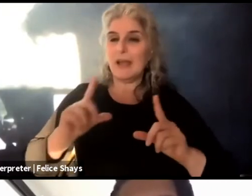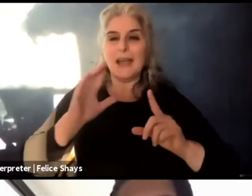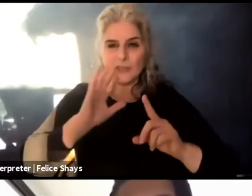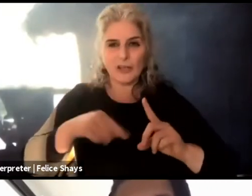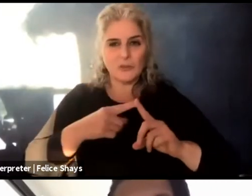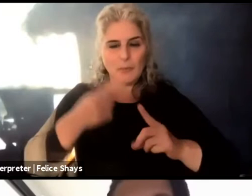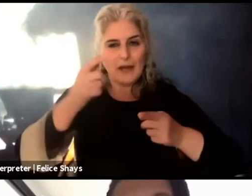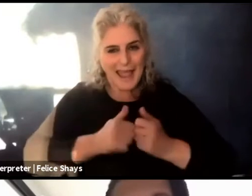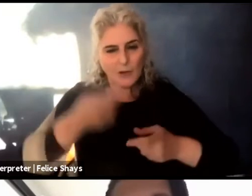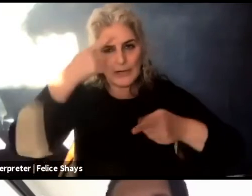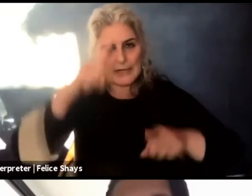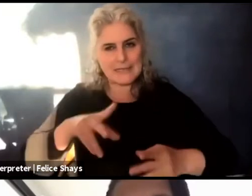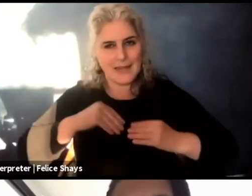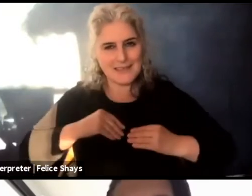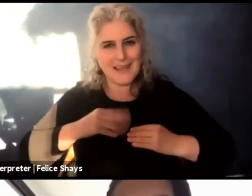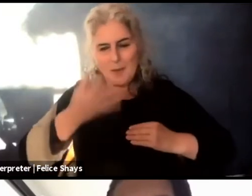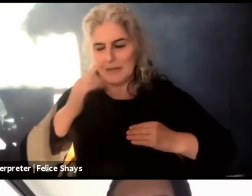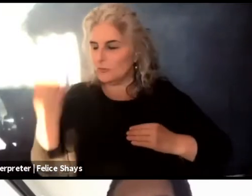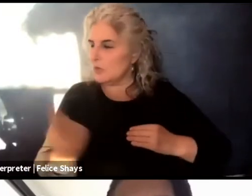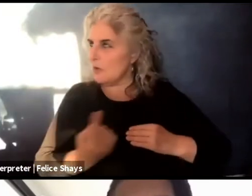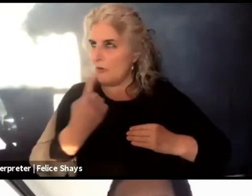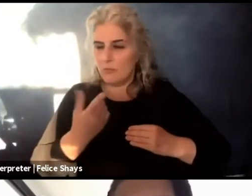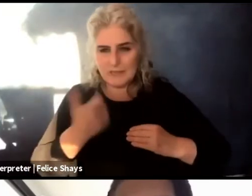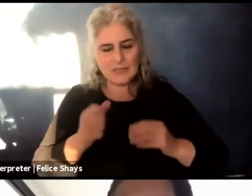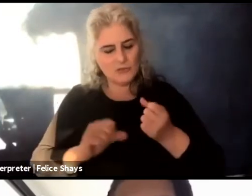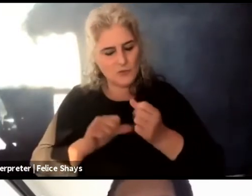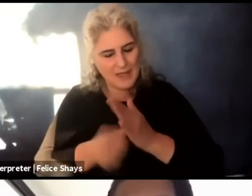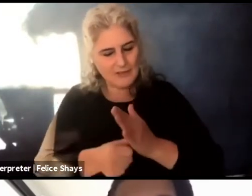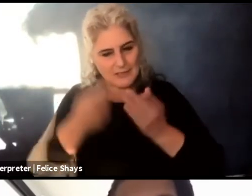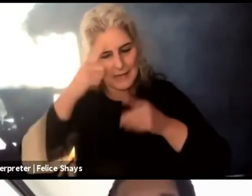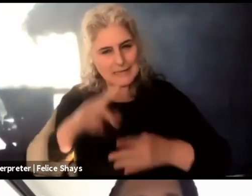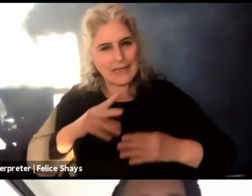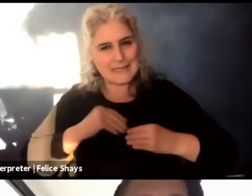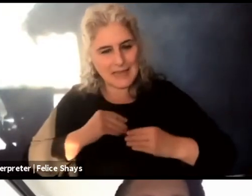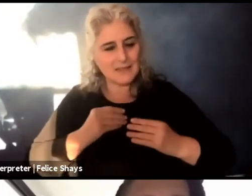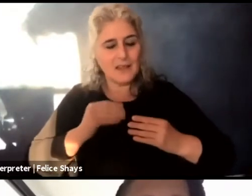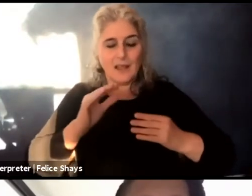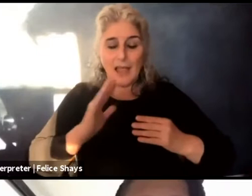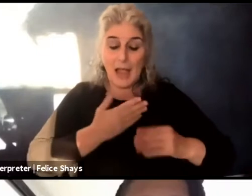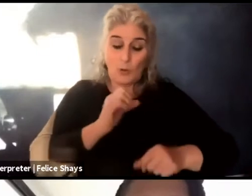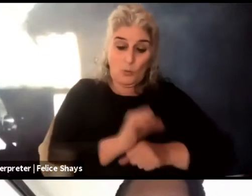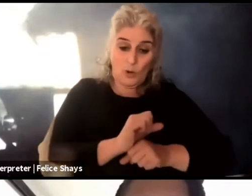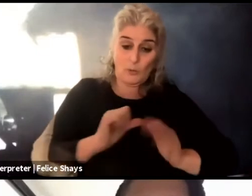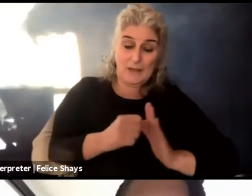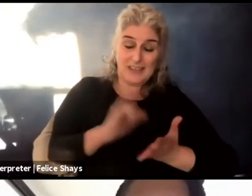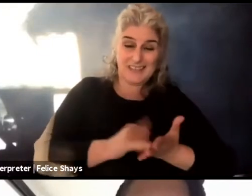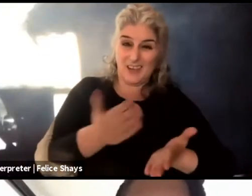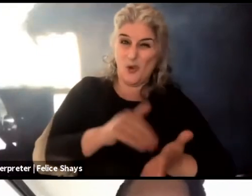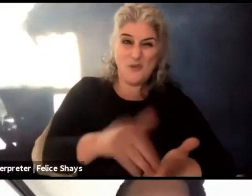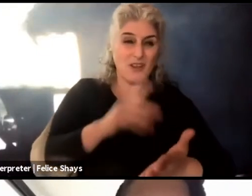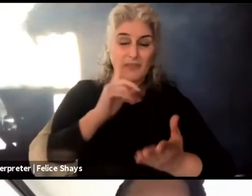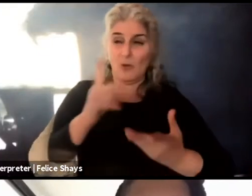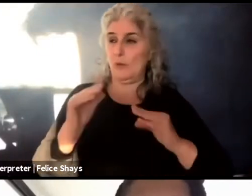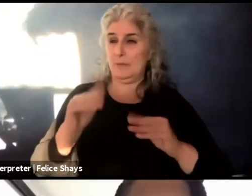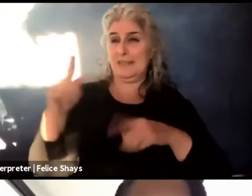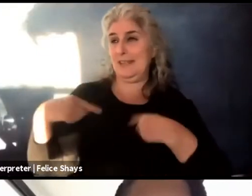because we have to constantly be gaining that negotiation and consent through a lot of our work. So that we've been teaching that for like an